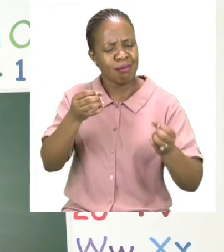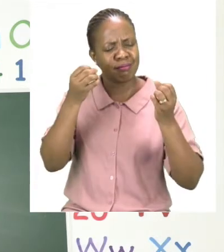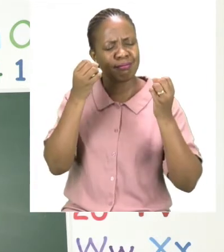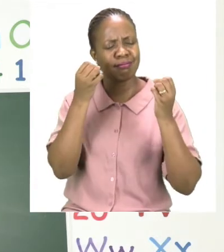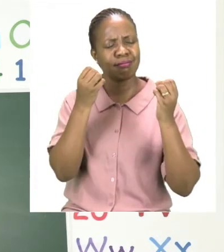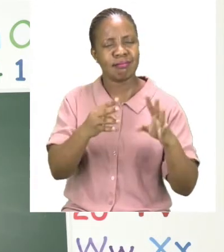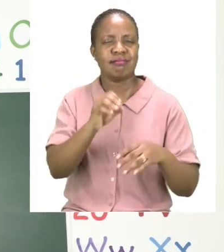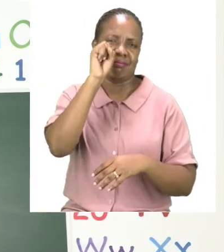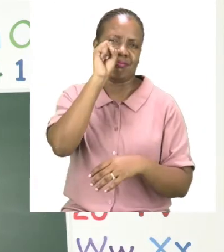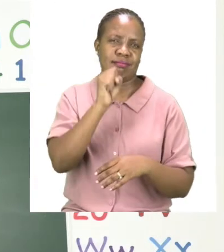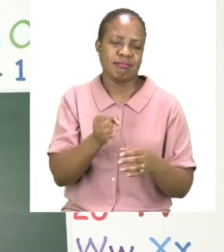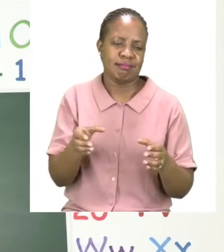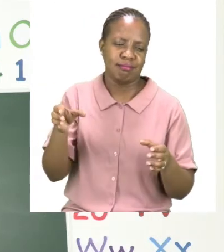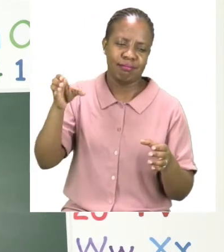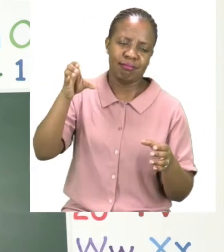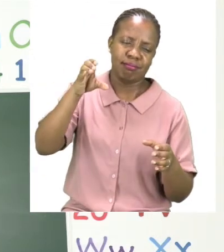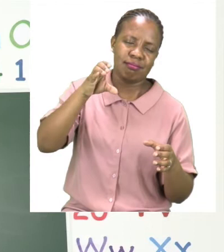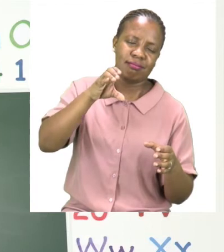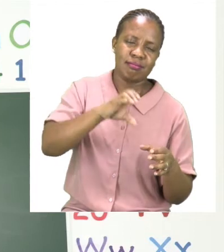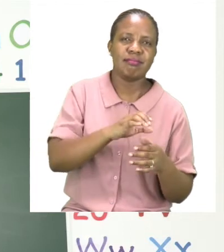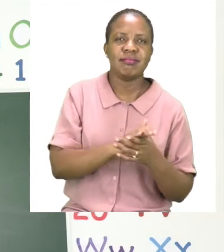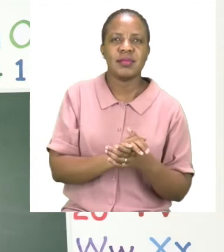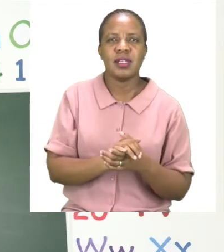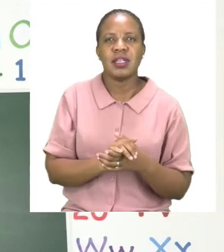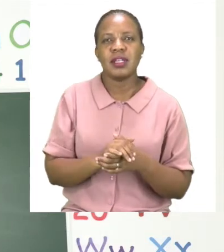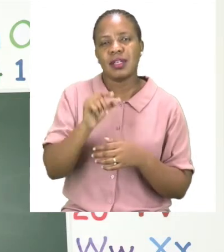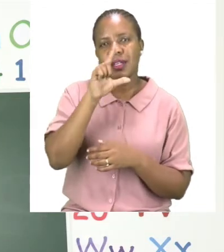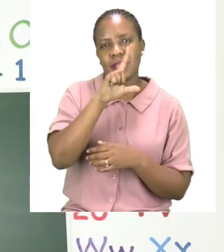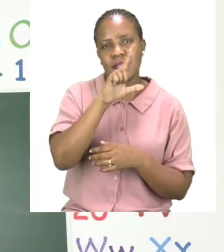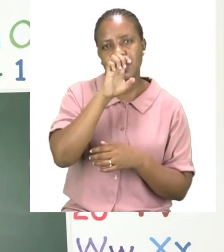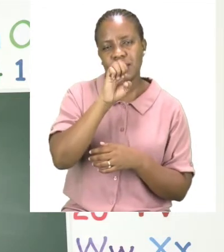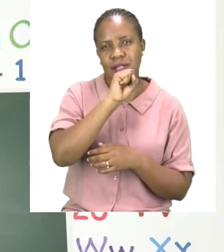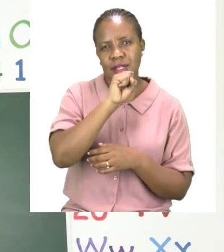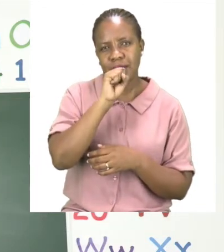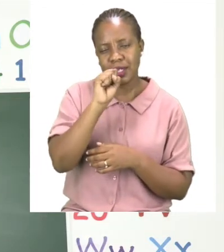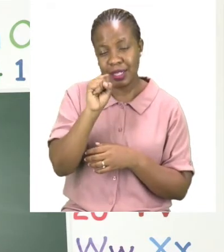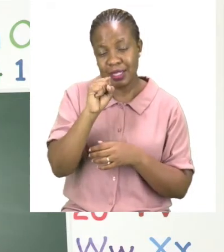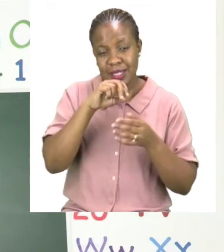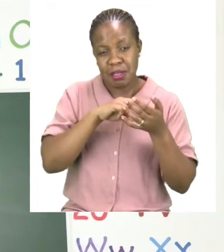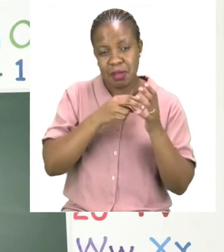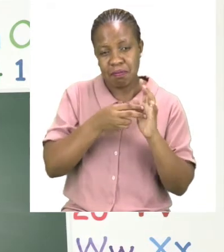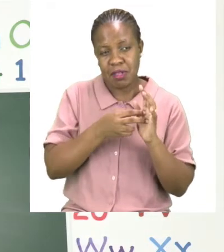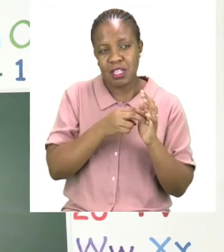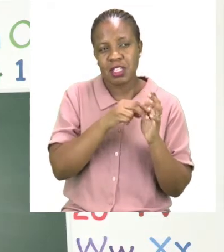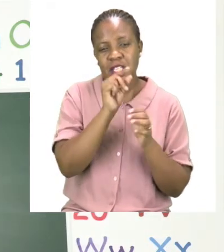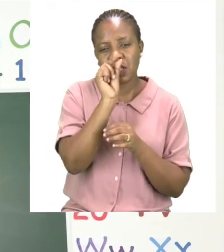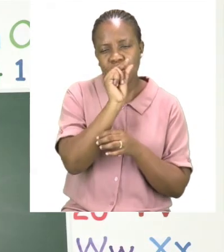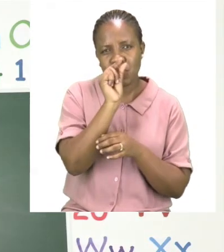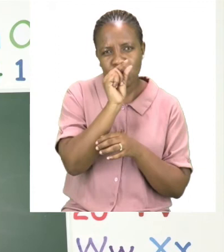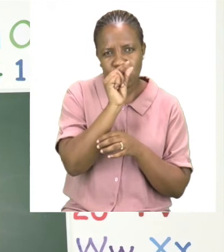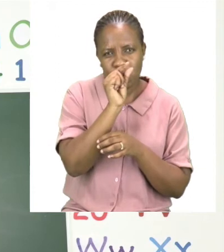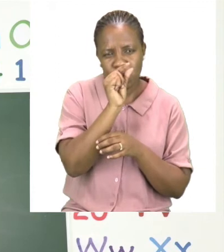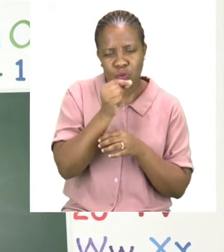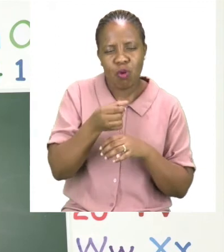So when we are talking about less water we are talking about the smaller container. And then when we are talking